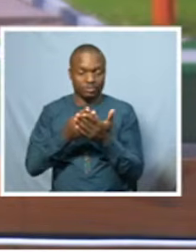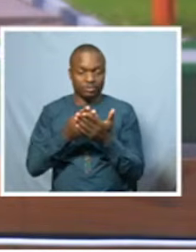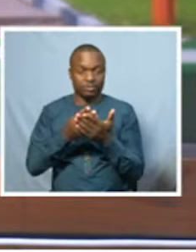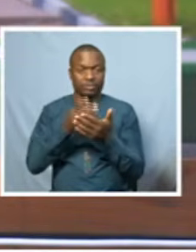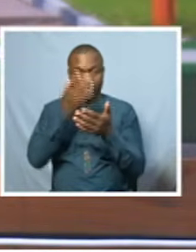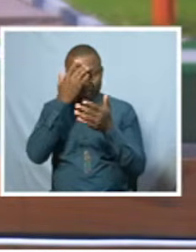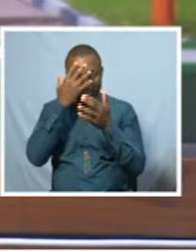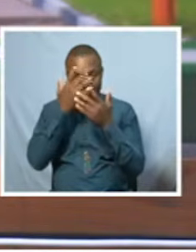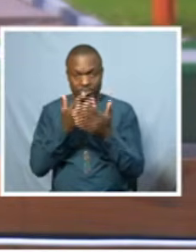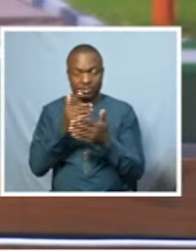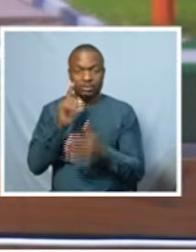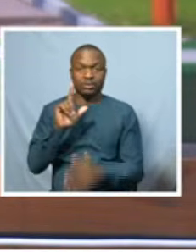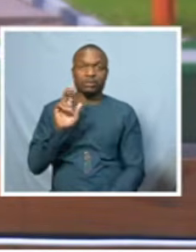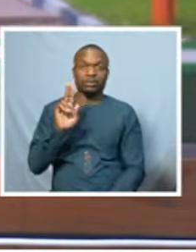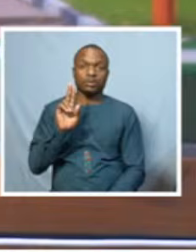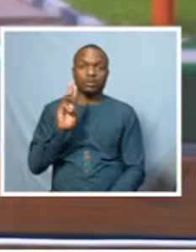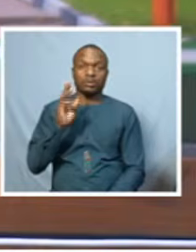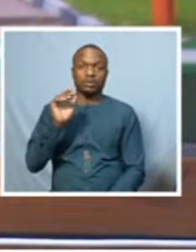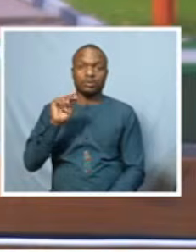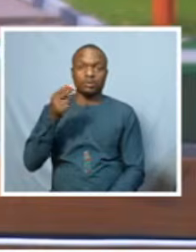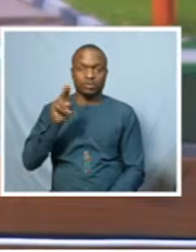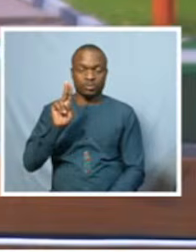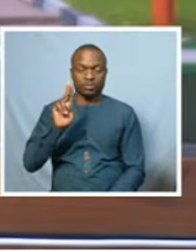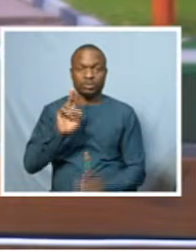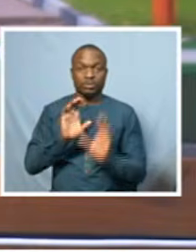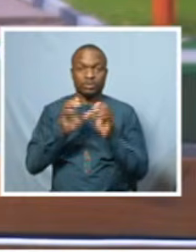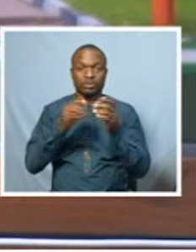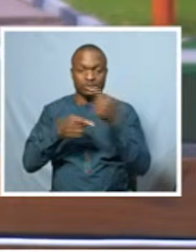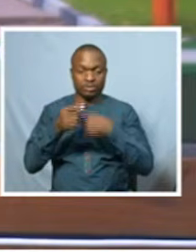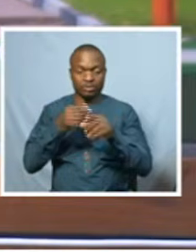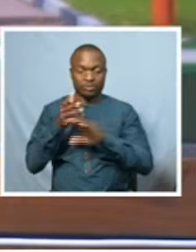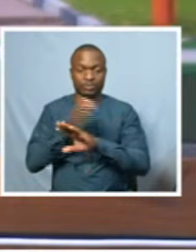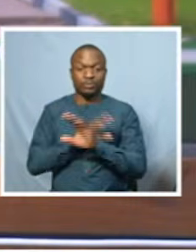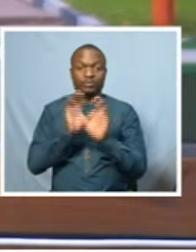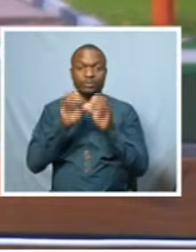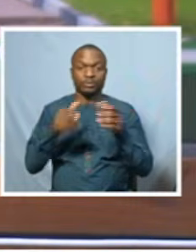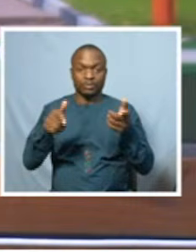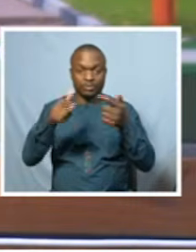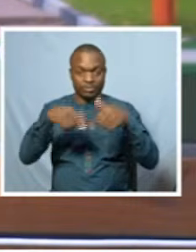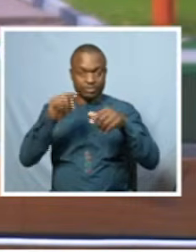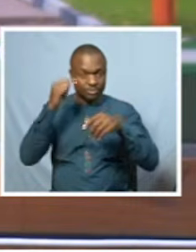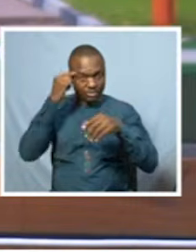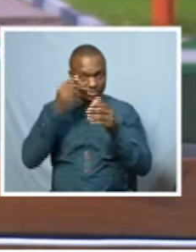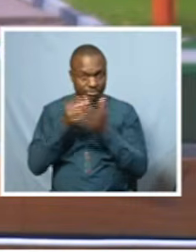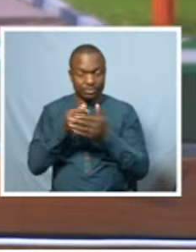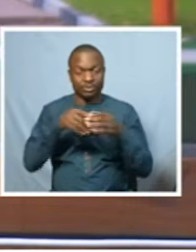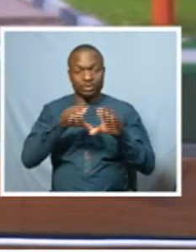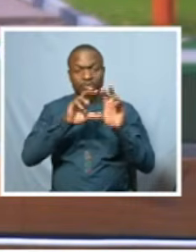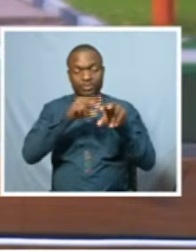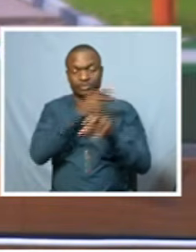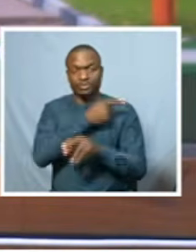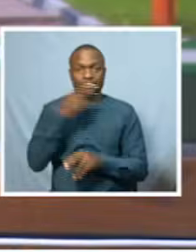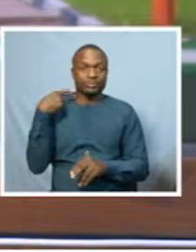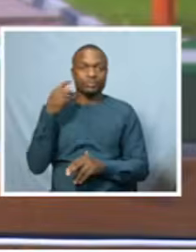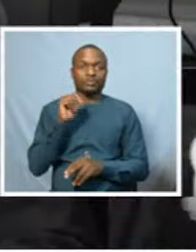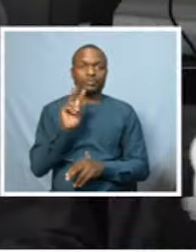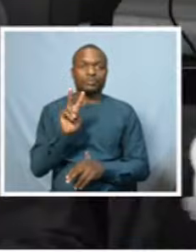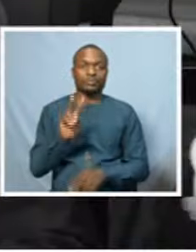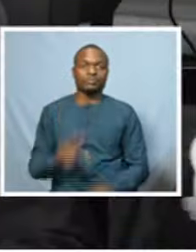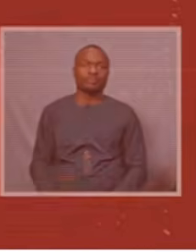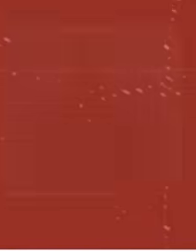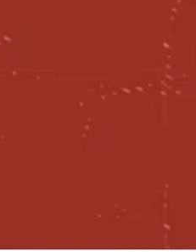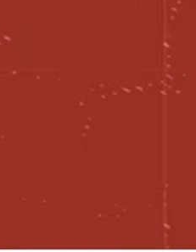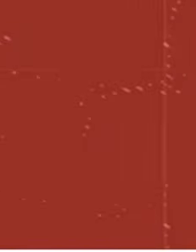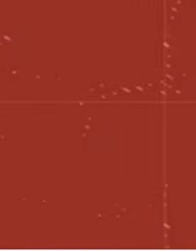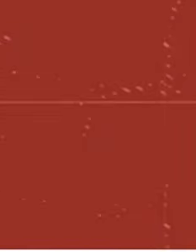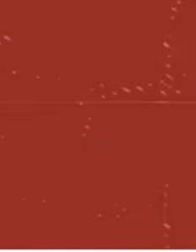we do expect Luwingu Town Council to make an appearance before the Committee on Local Government Accounts. Keep watching Parliament Television.